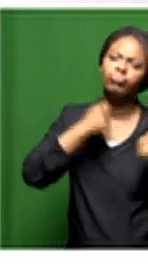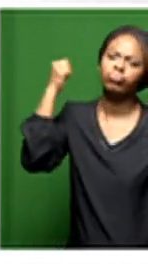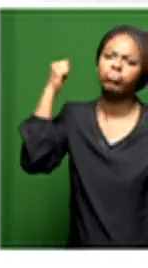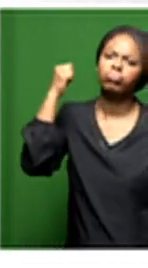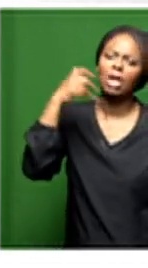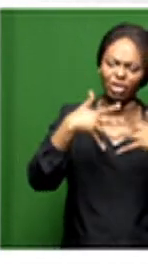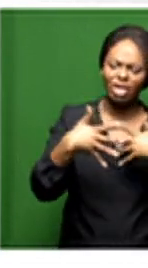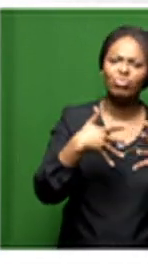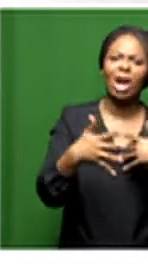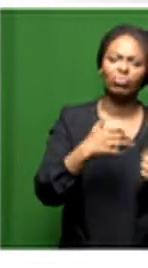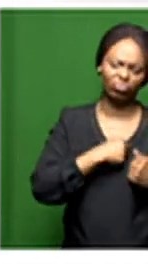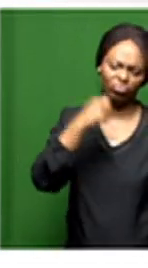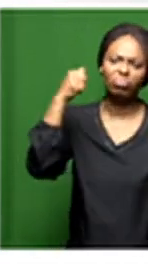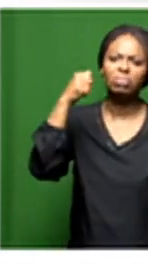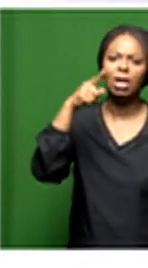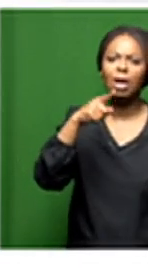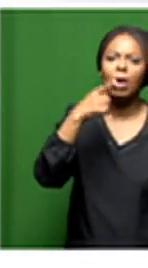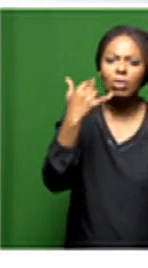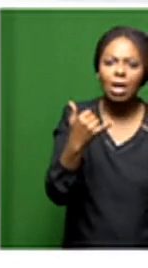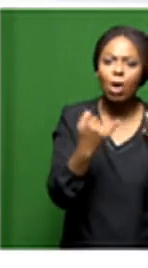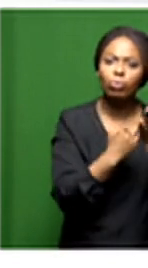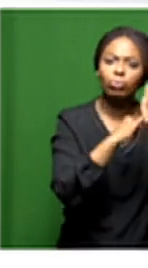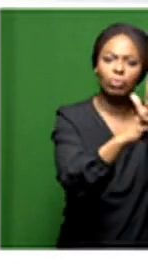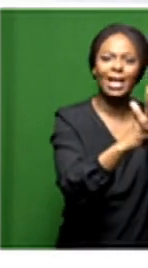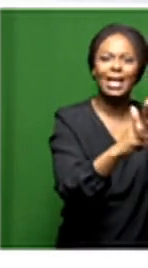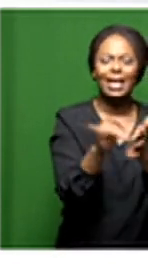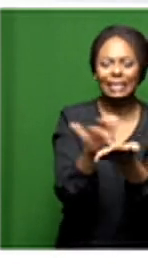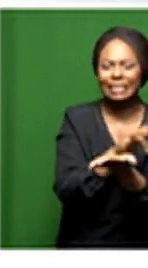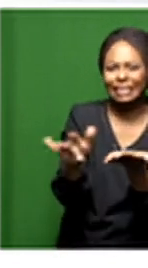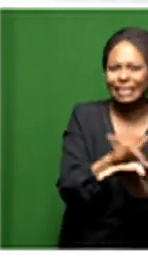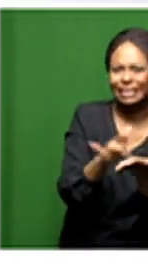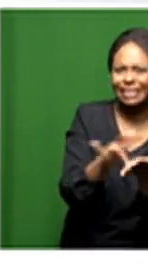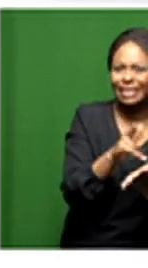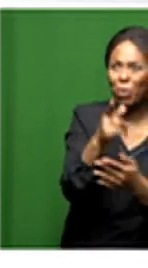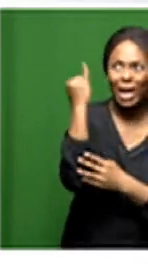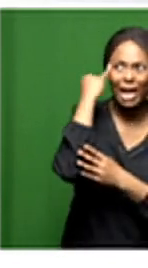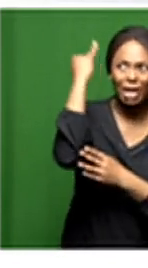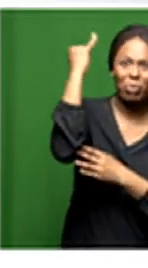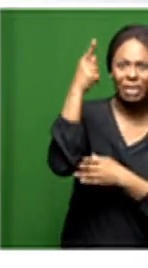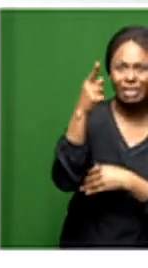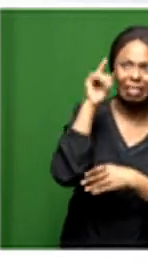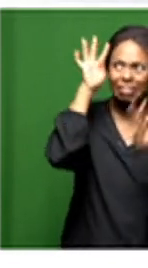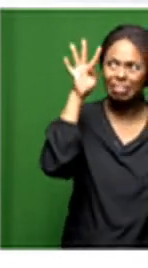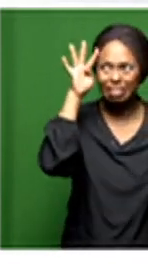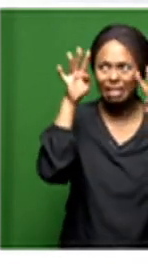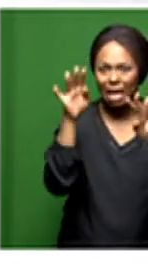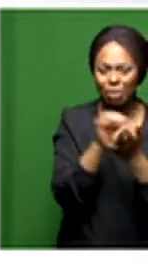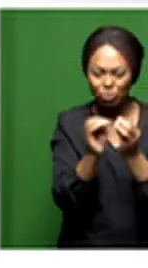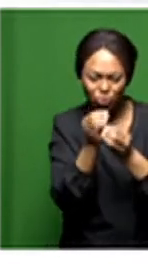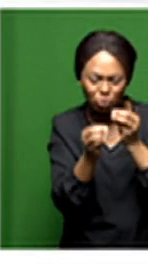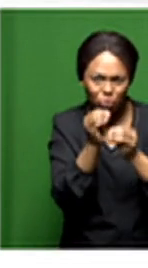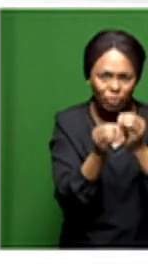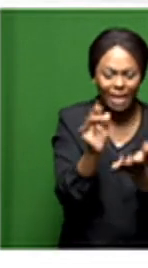is, we are focusing, ever since the introduction of smartphones, actually the innovation of smartphones, there has been